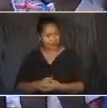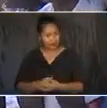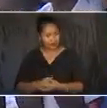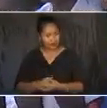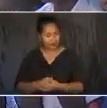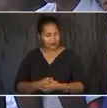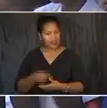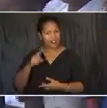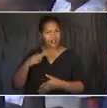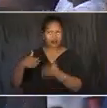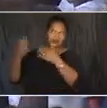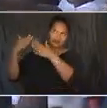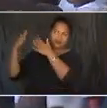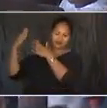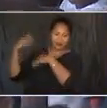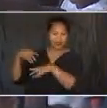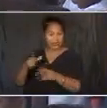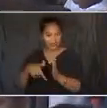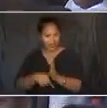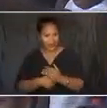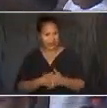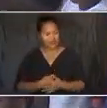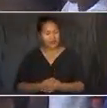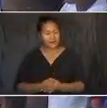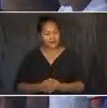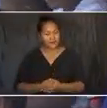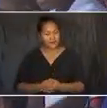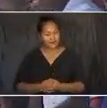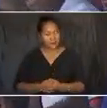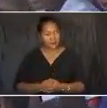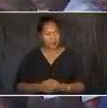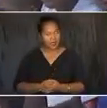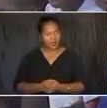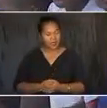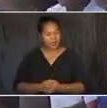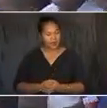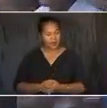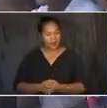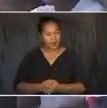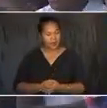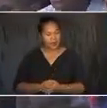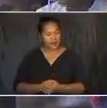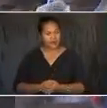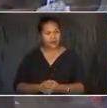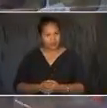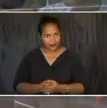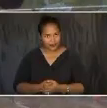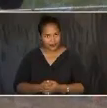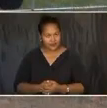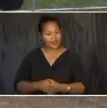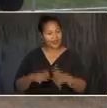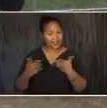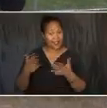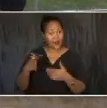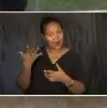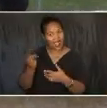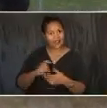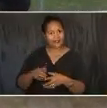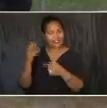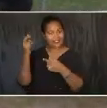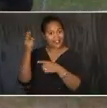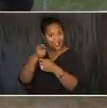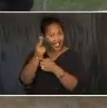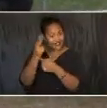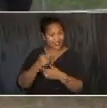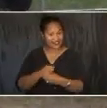from colonial times. So normally would have artillery, they'll have their guns.